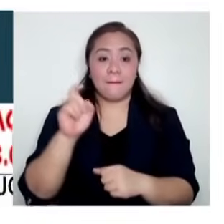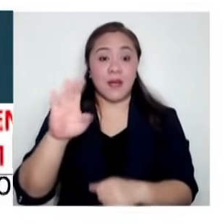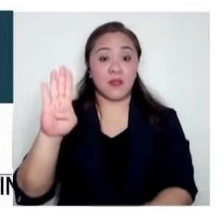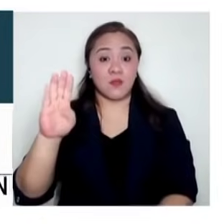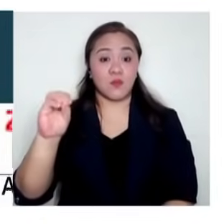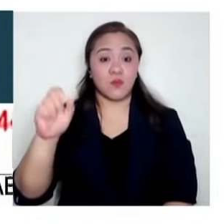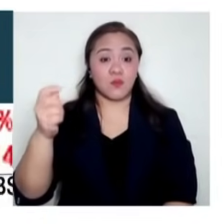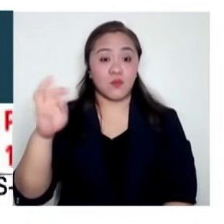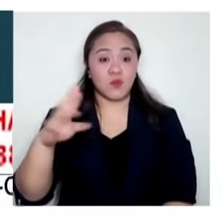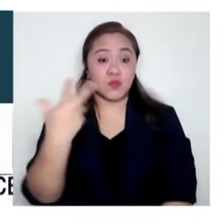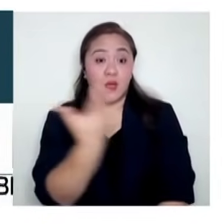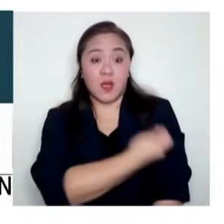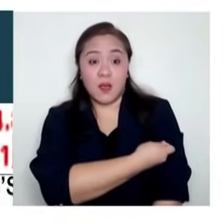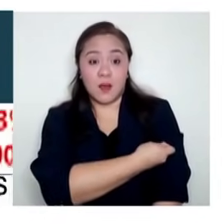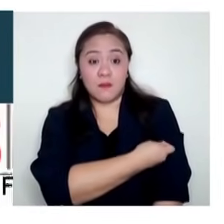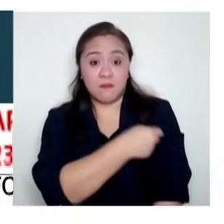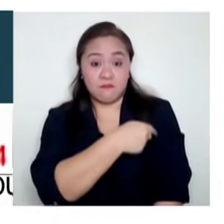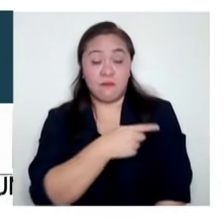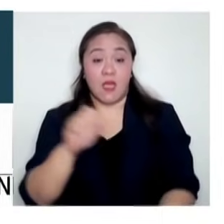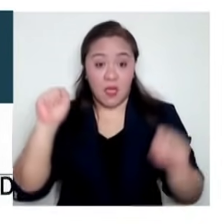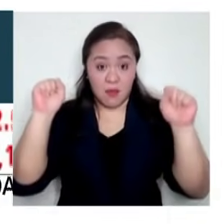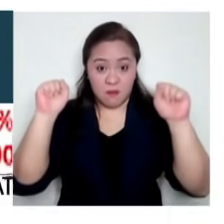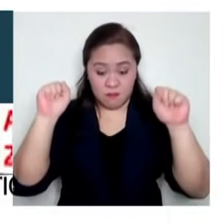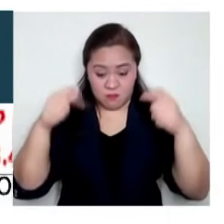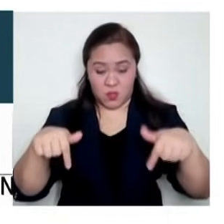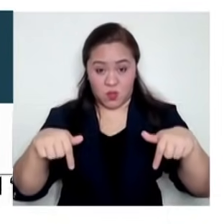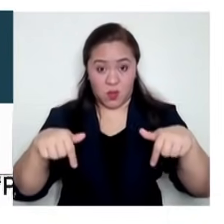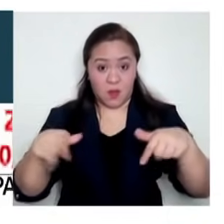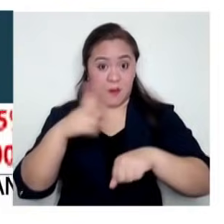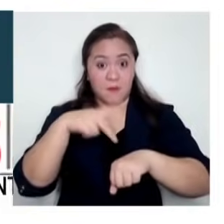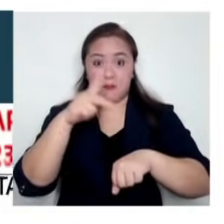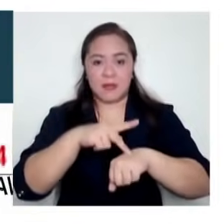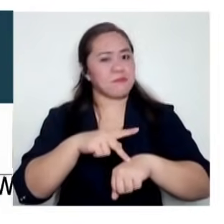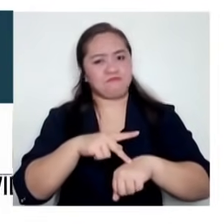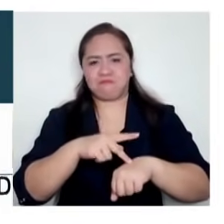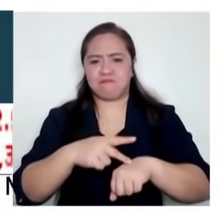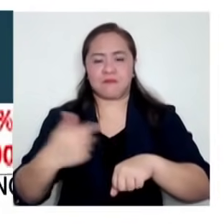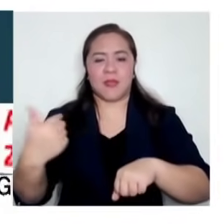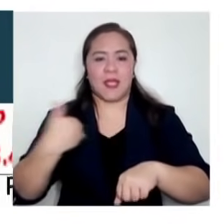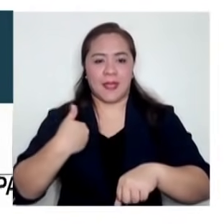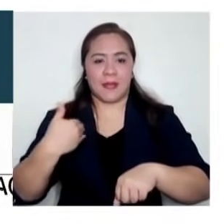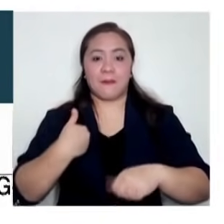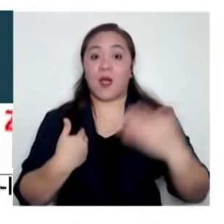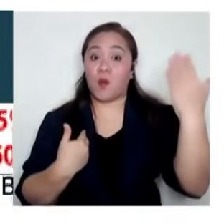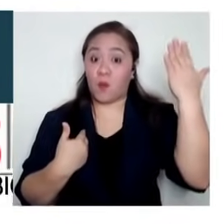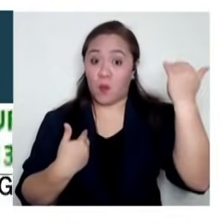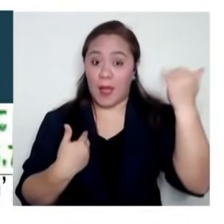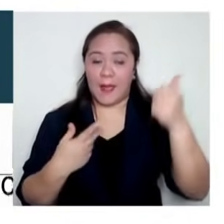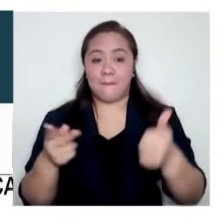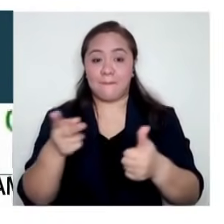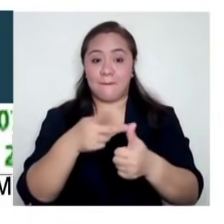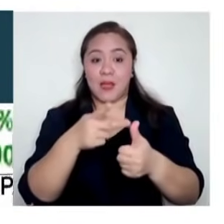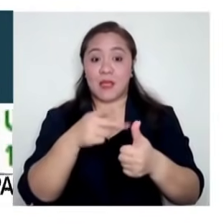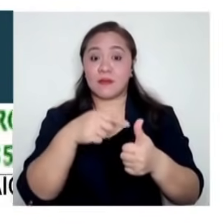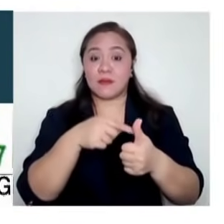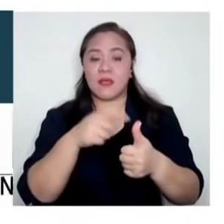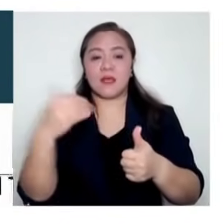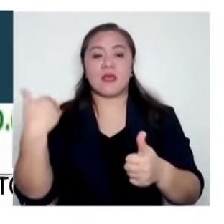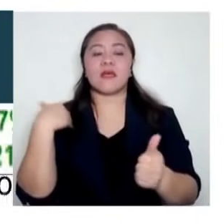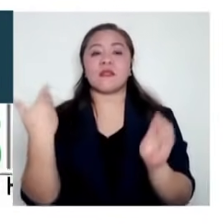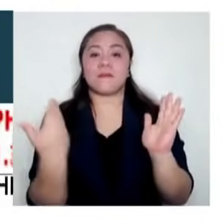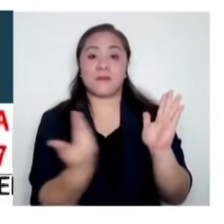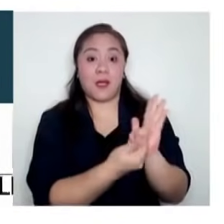doses cannot be implemented for now here in our country. First, because there is still insufficient